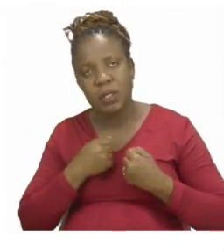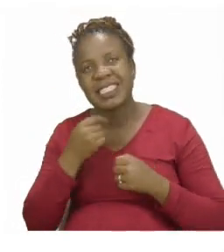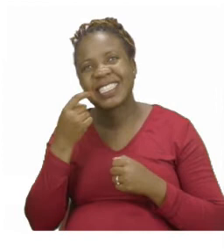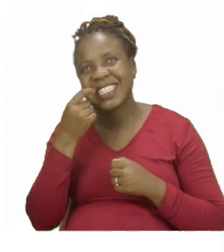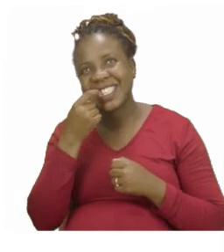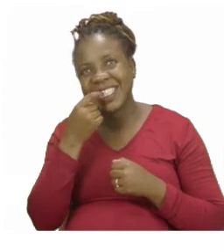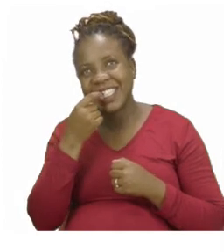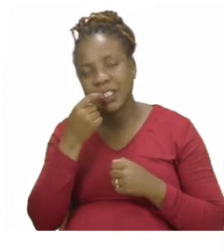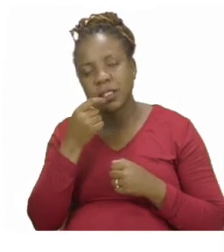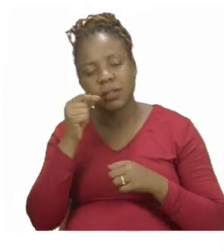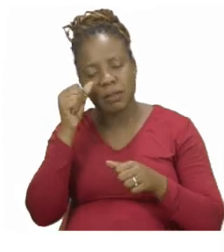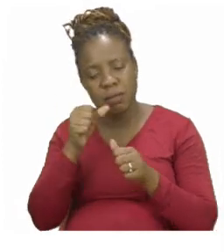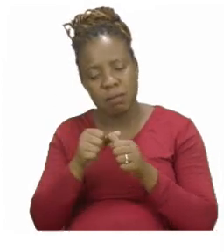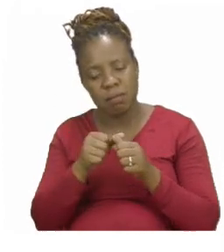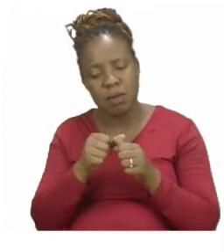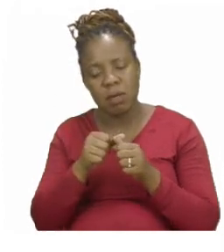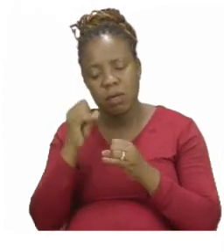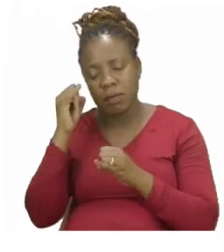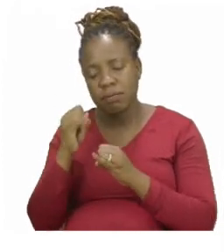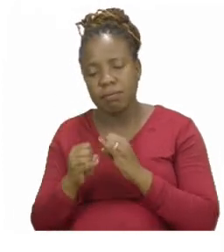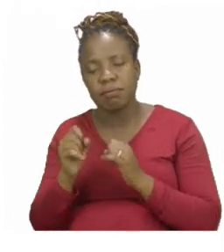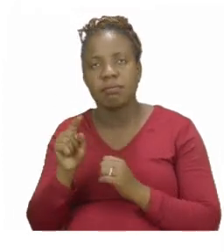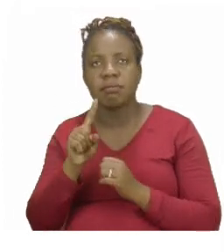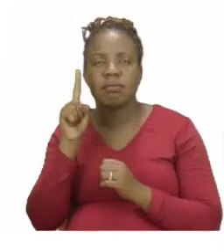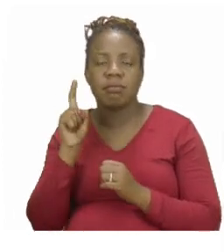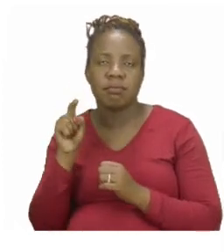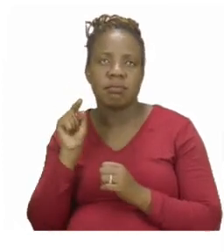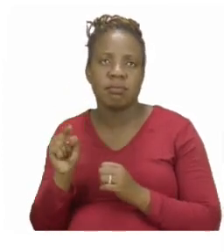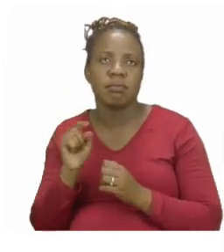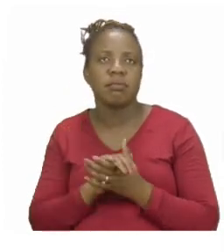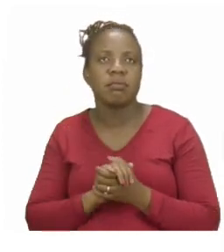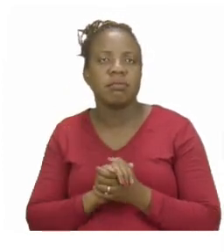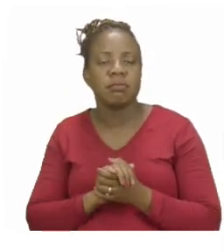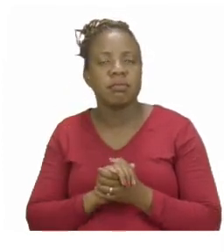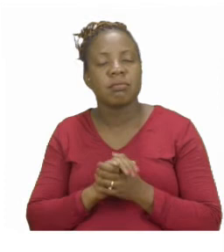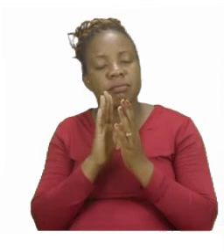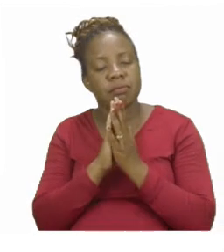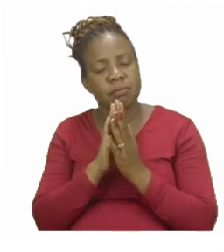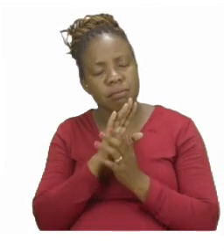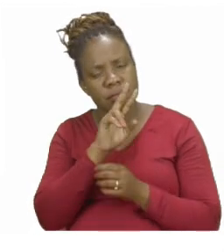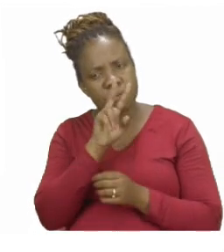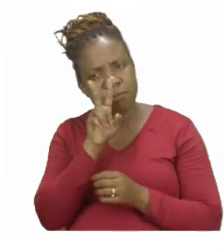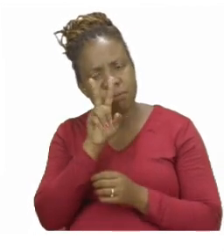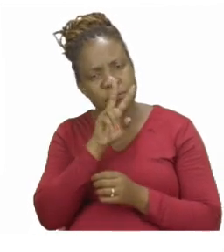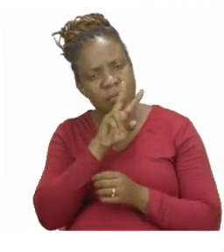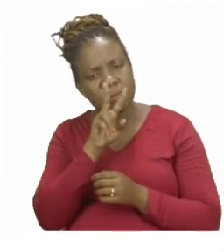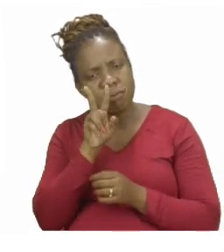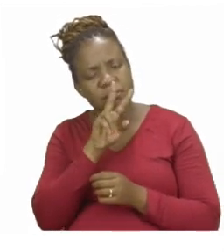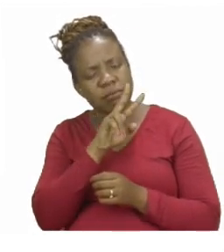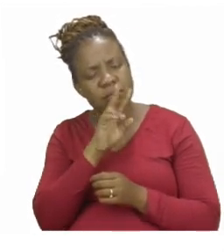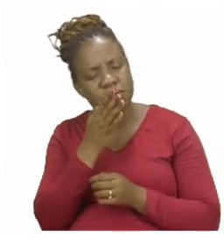sentence. Right. Now, boys and girls, look at all the pictures and look at all your question